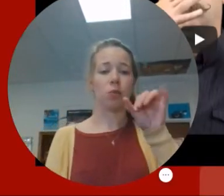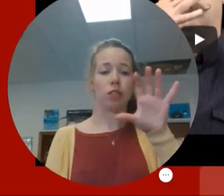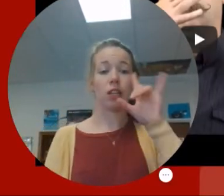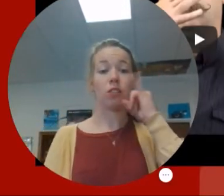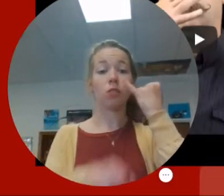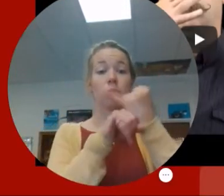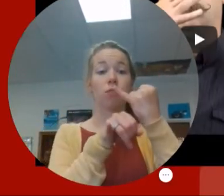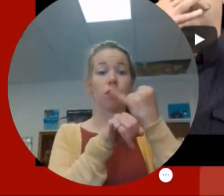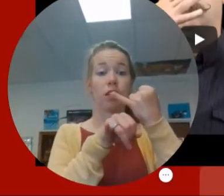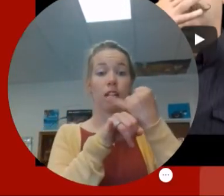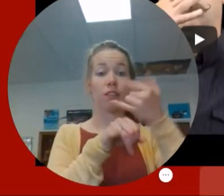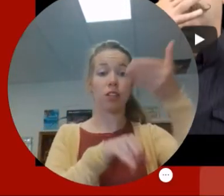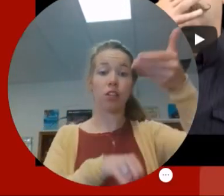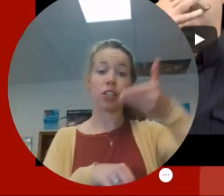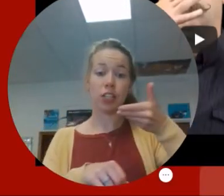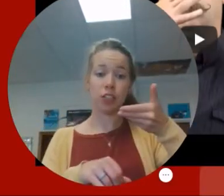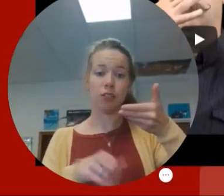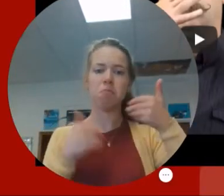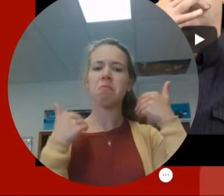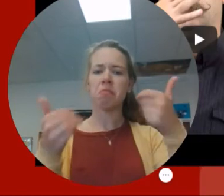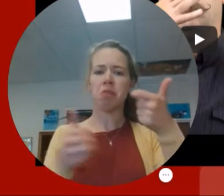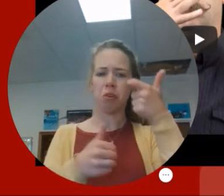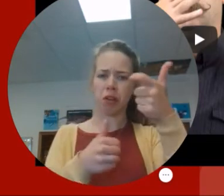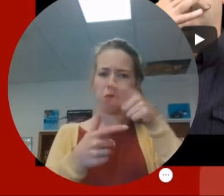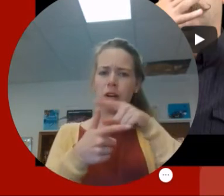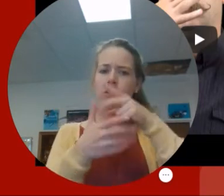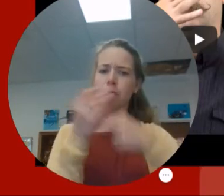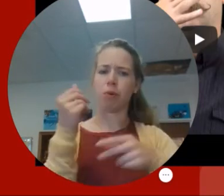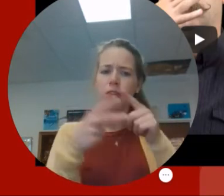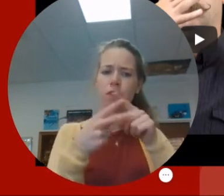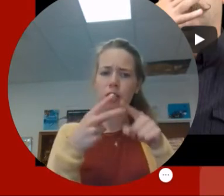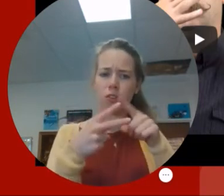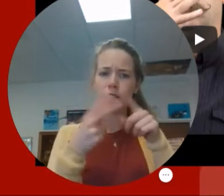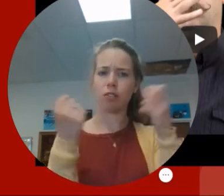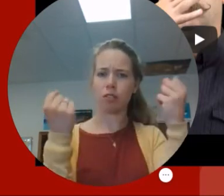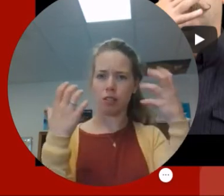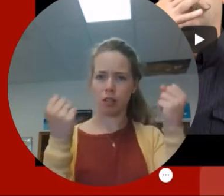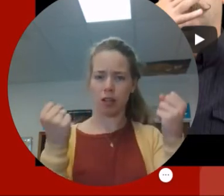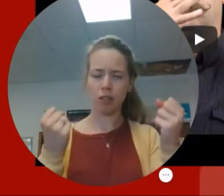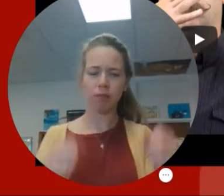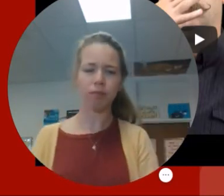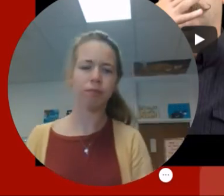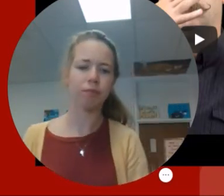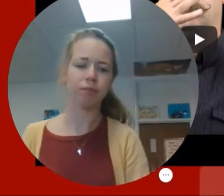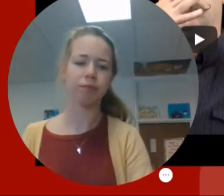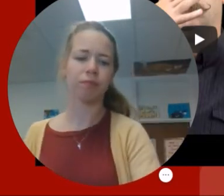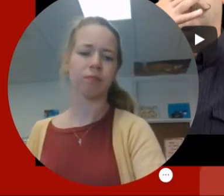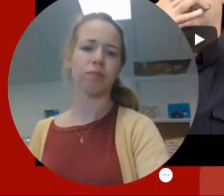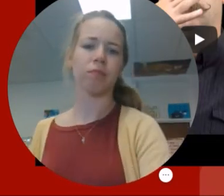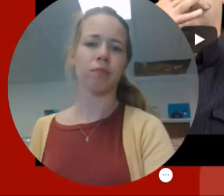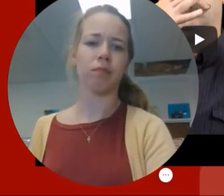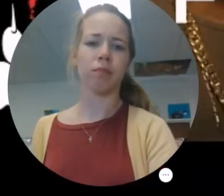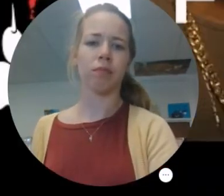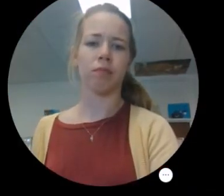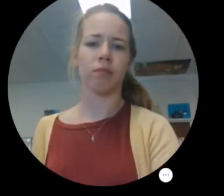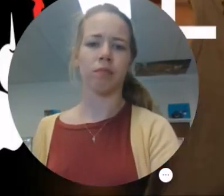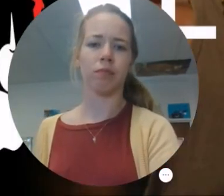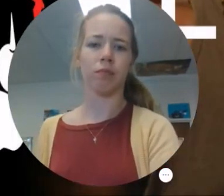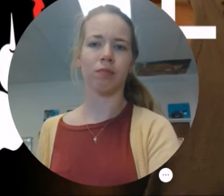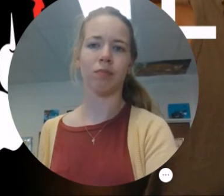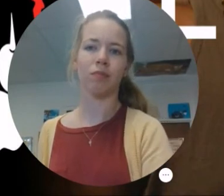This is the Wisconsin School for the Deaf's introduction. Go ahead and watch both videos. It's inside.